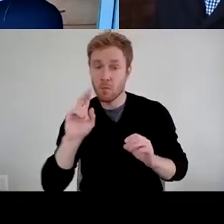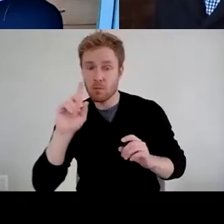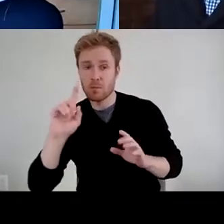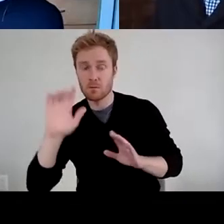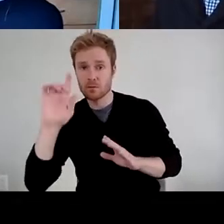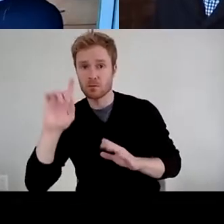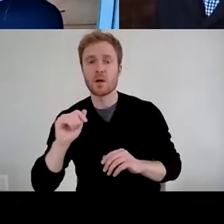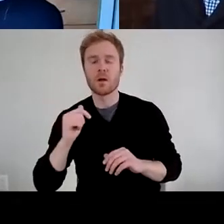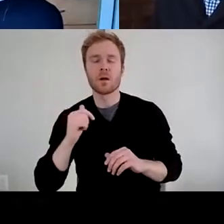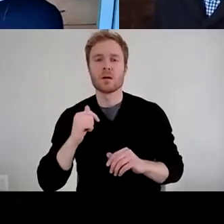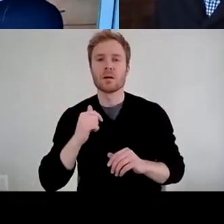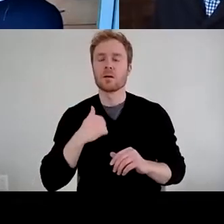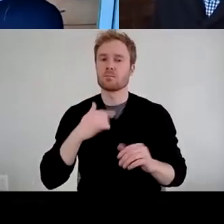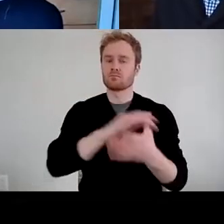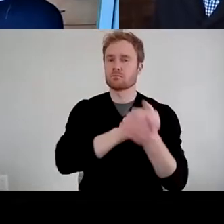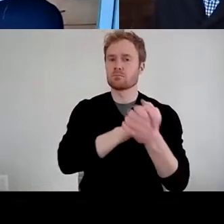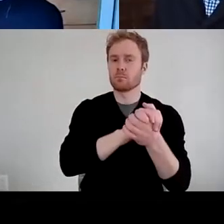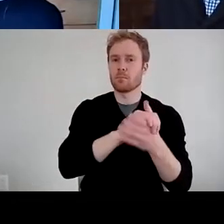$1,630,014 to